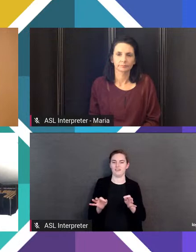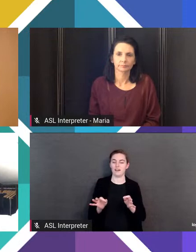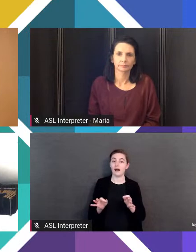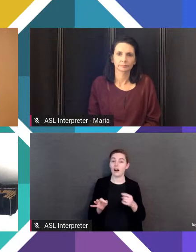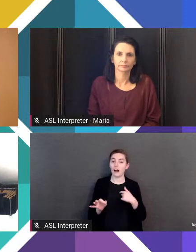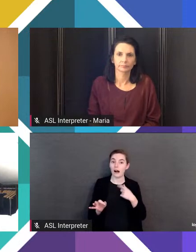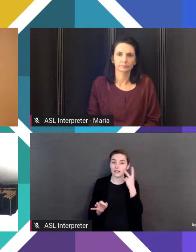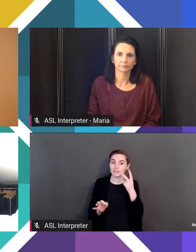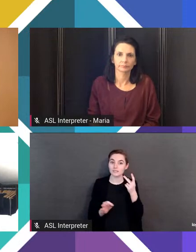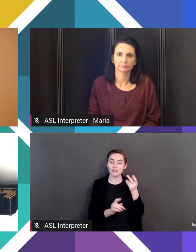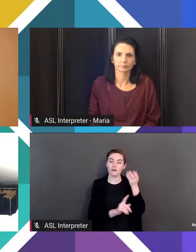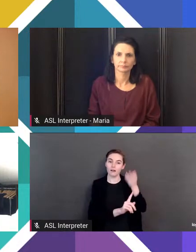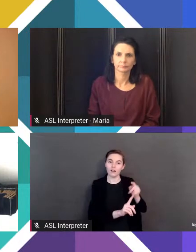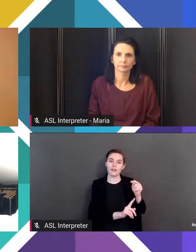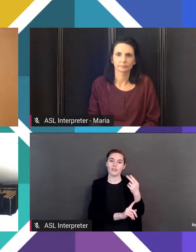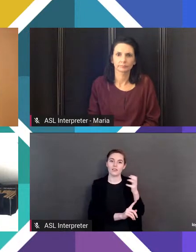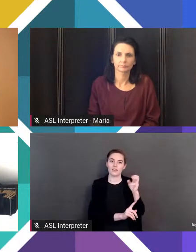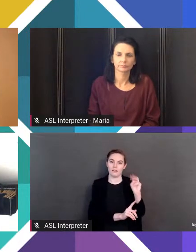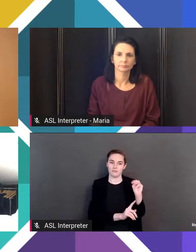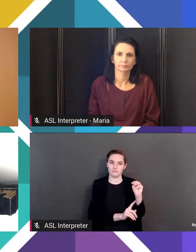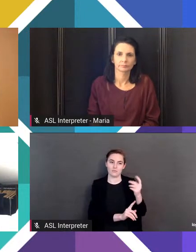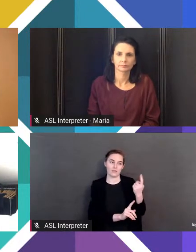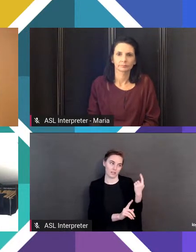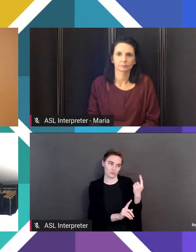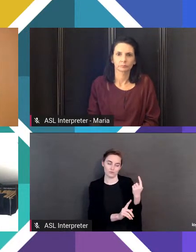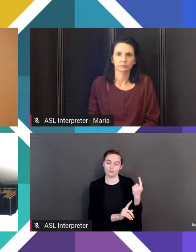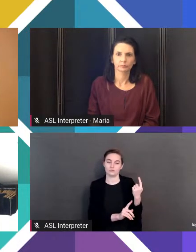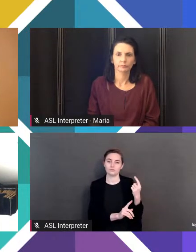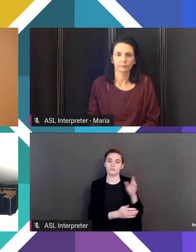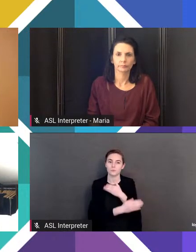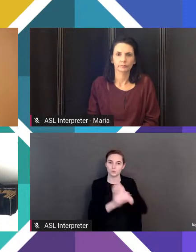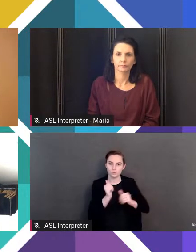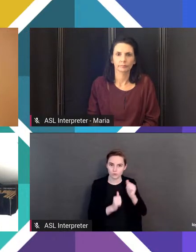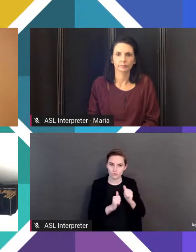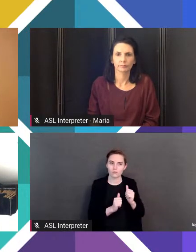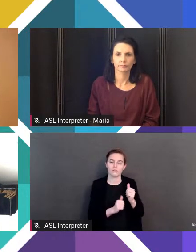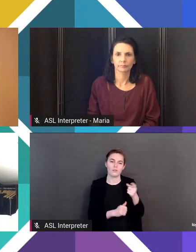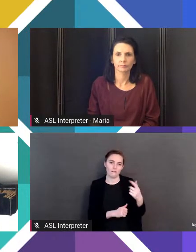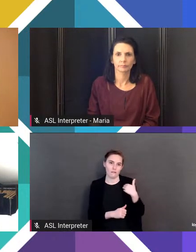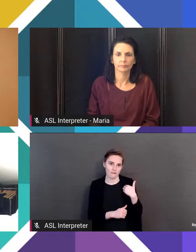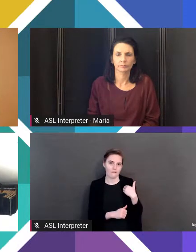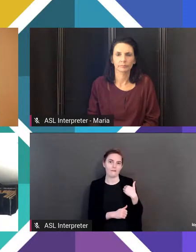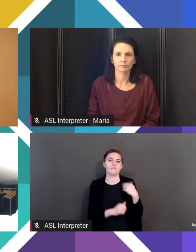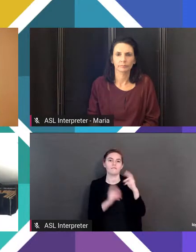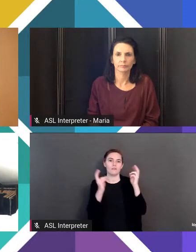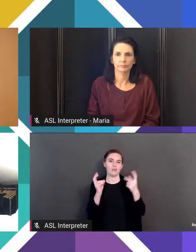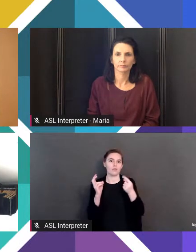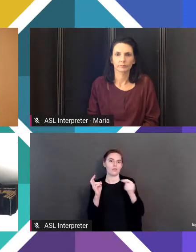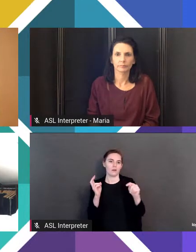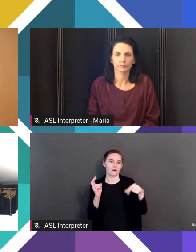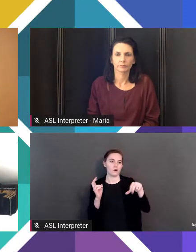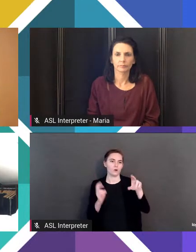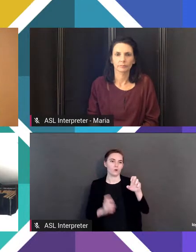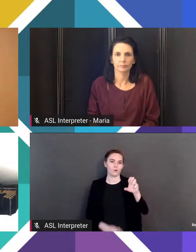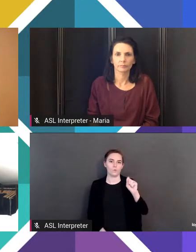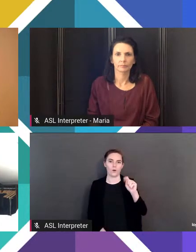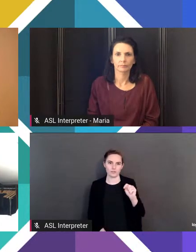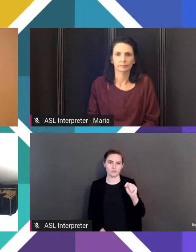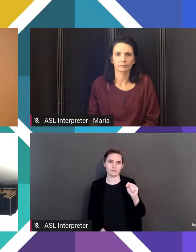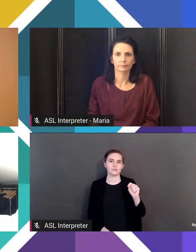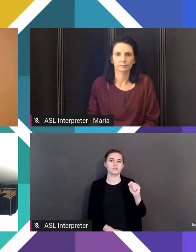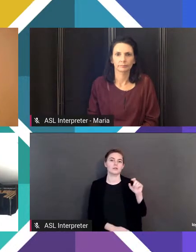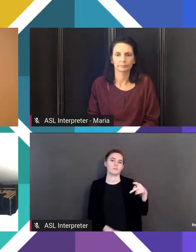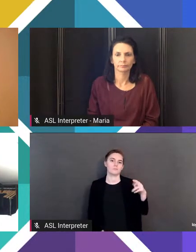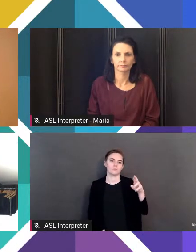did this musical with their art collective that they have called The Quest Presents. And it was called NRG the